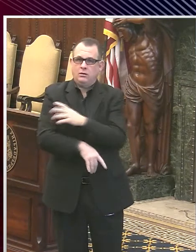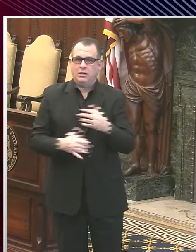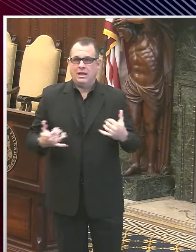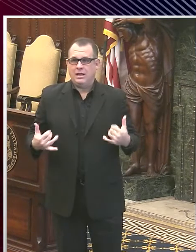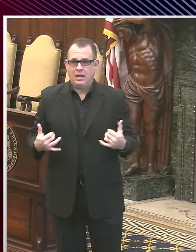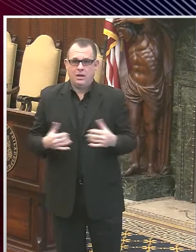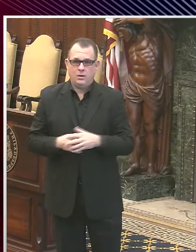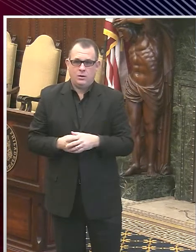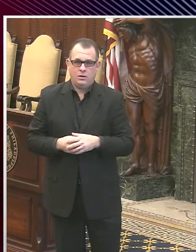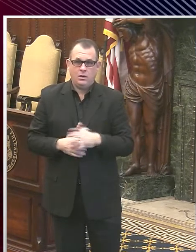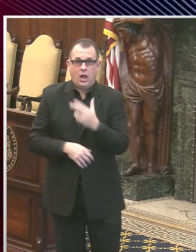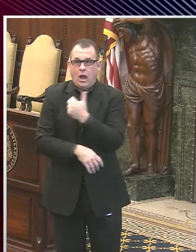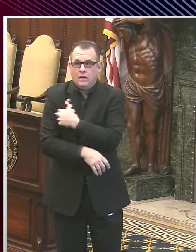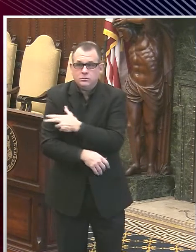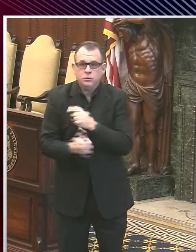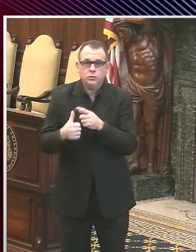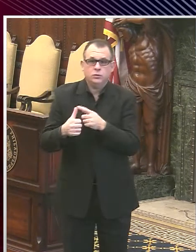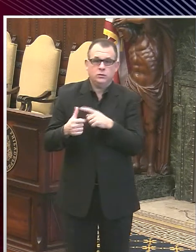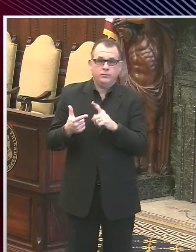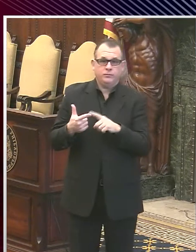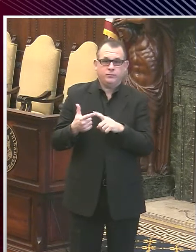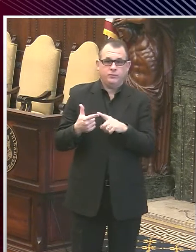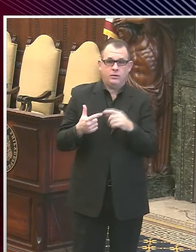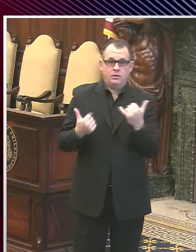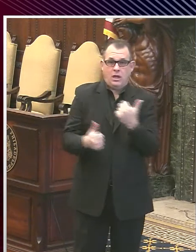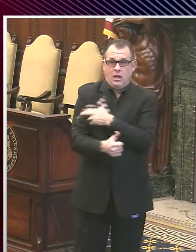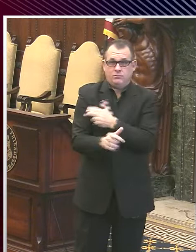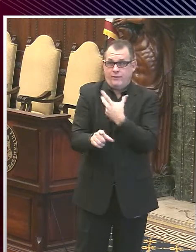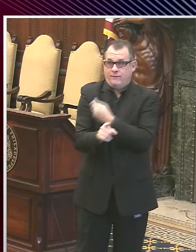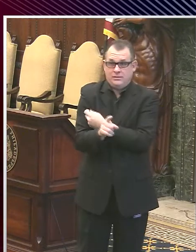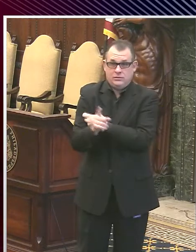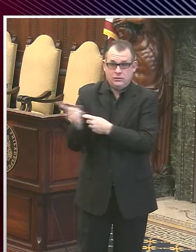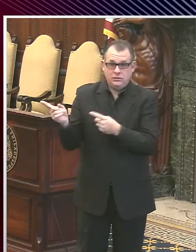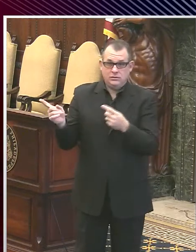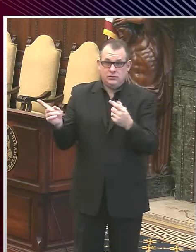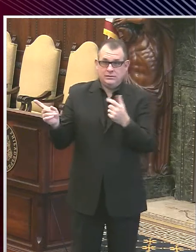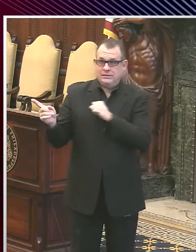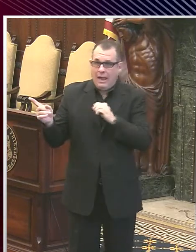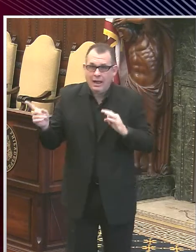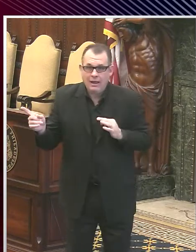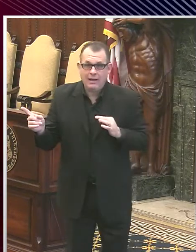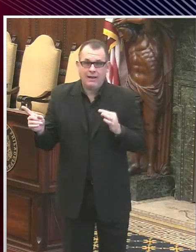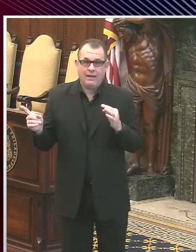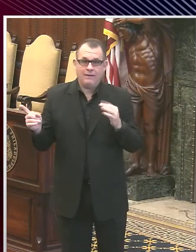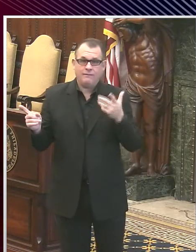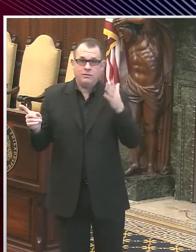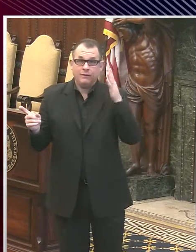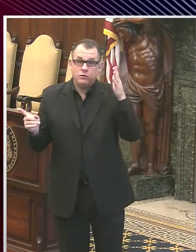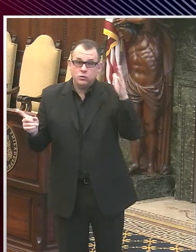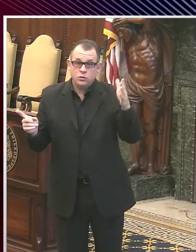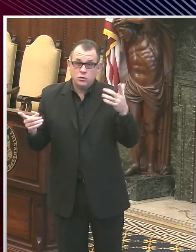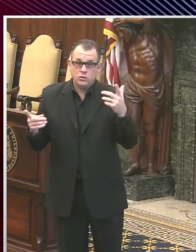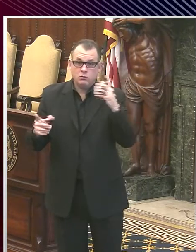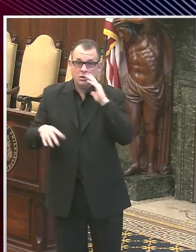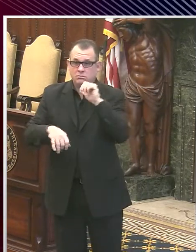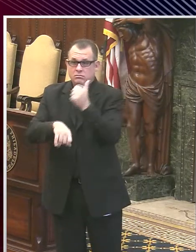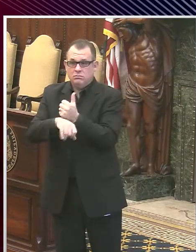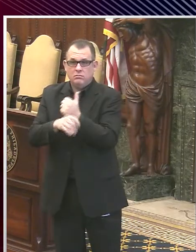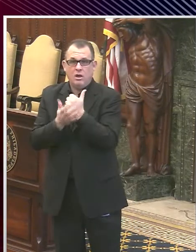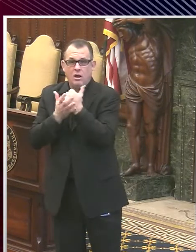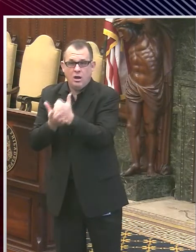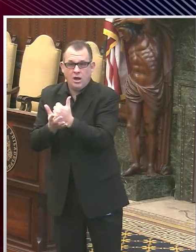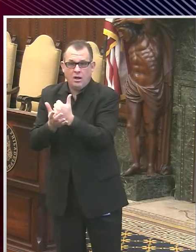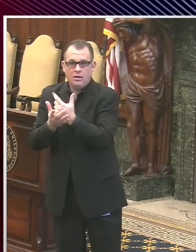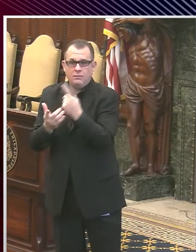now. That includes hospitals. Right now, the hospitals are vaccinating their own staff, but in the future, we'll work with them to establish clinics